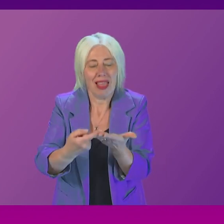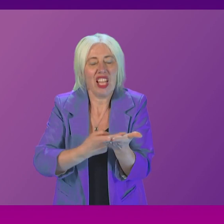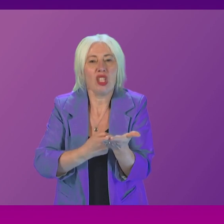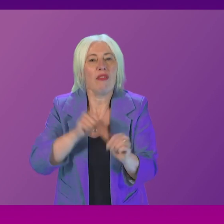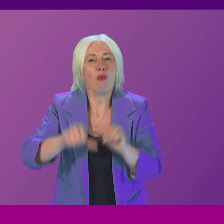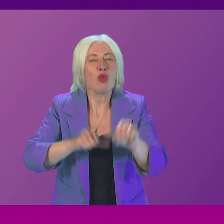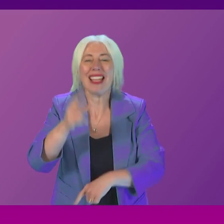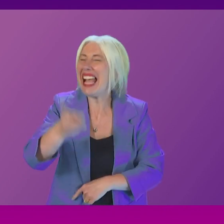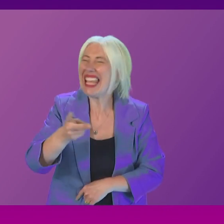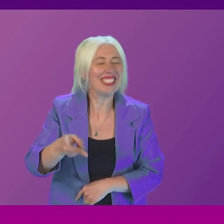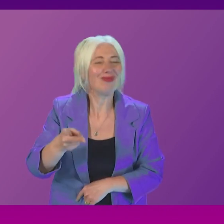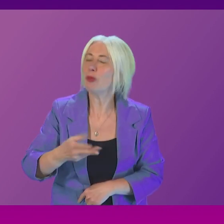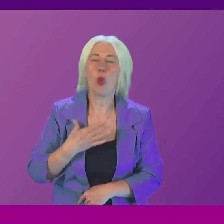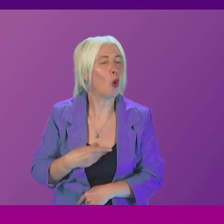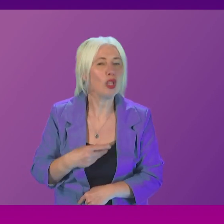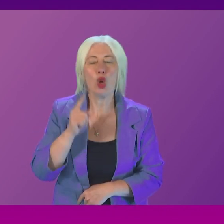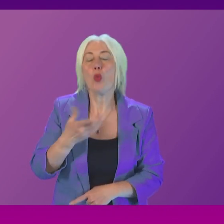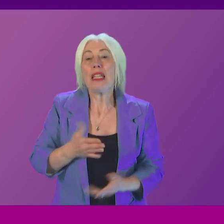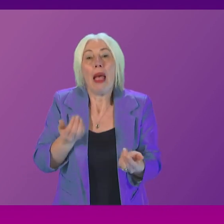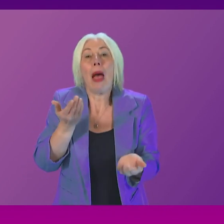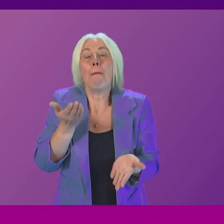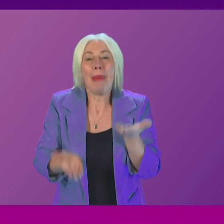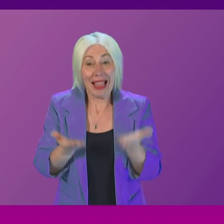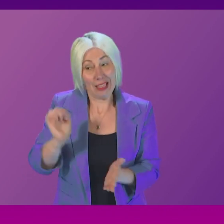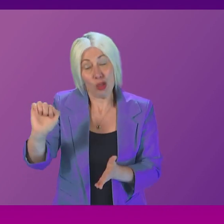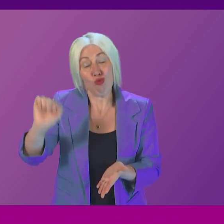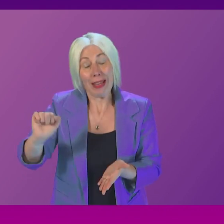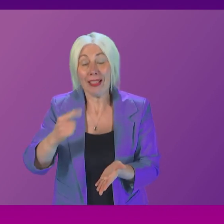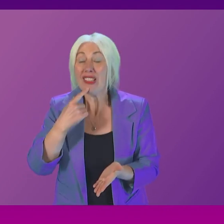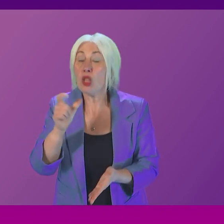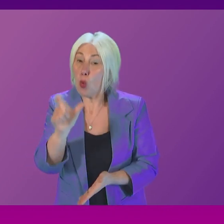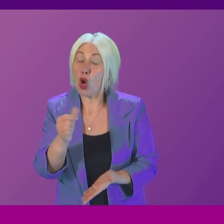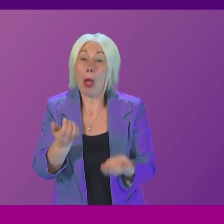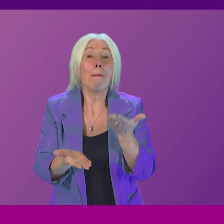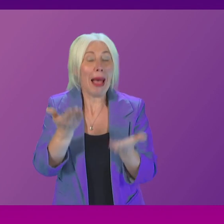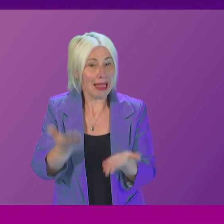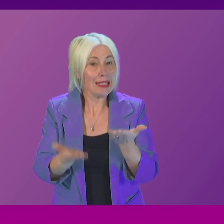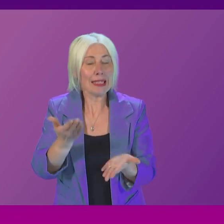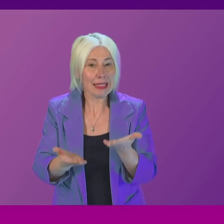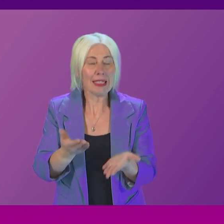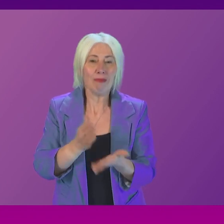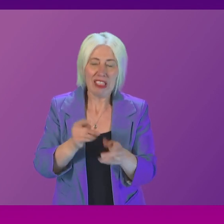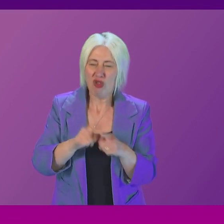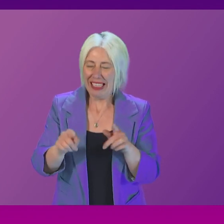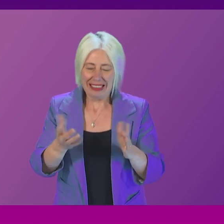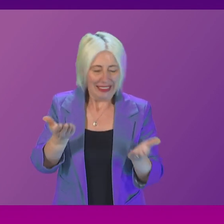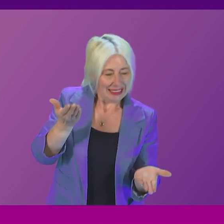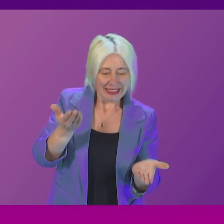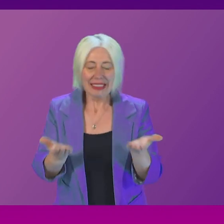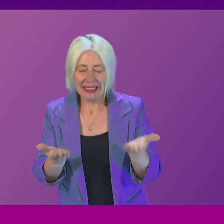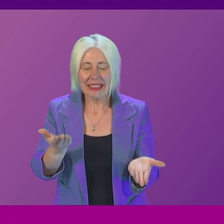again. And so there's that balance, that word that Claire Baker uses rightly, that we have to try to strike.